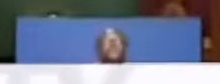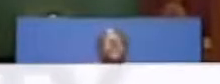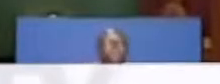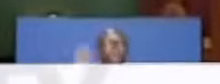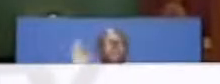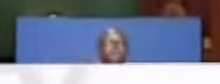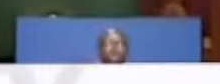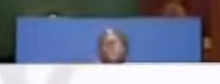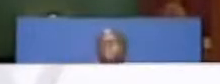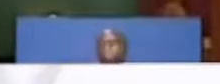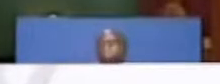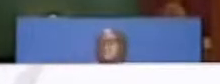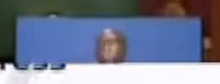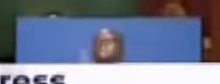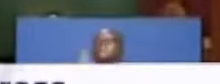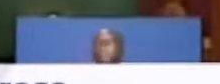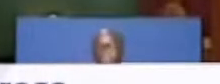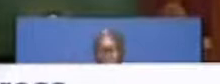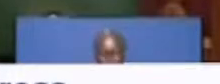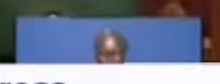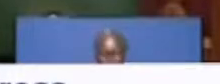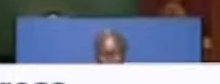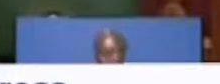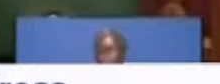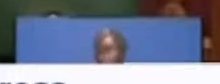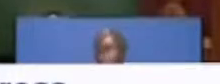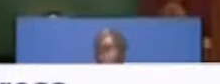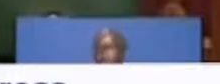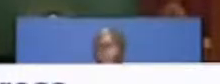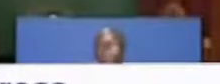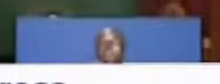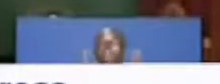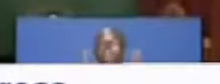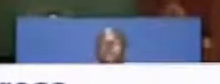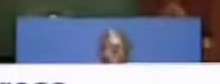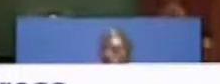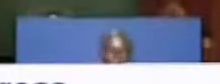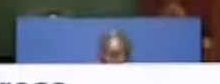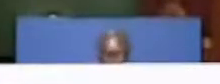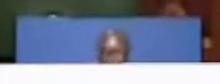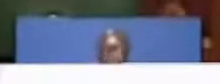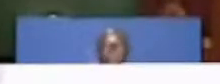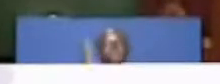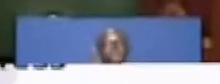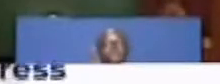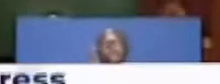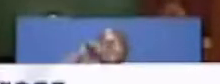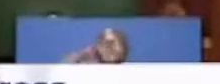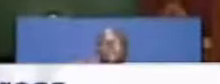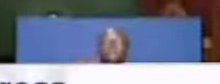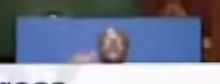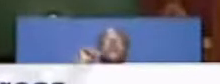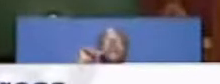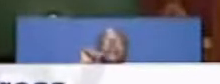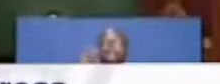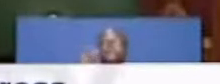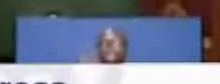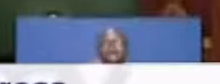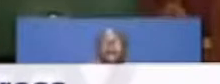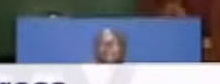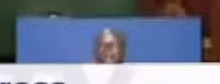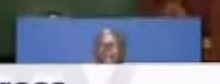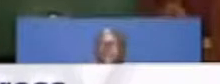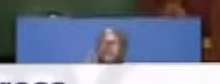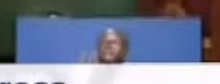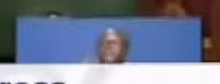accelerated development? Honorable members, it took England 200 years to industrialize. It took